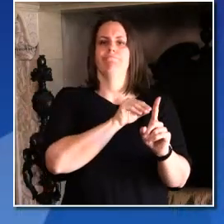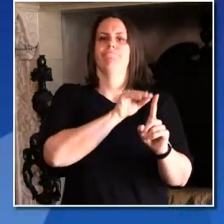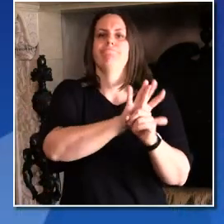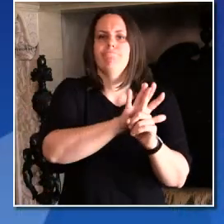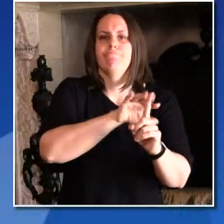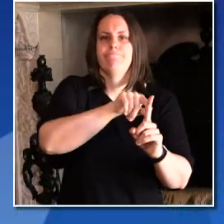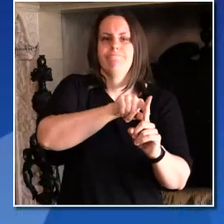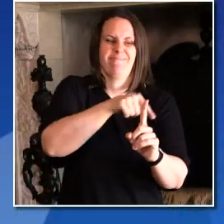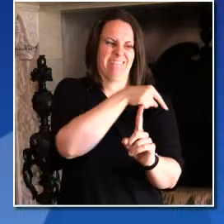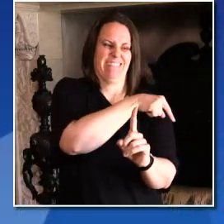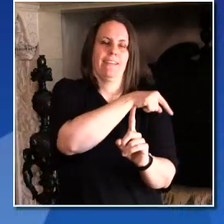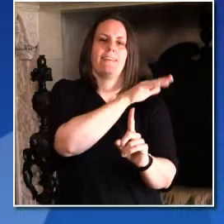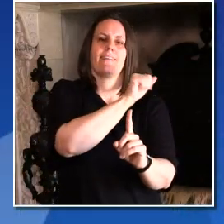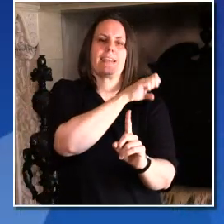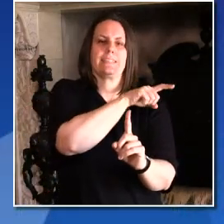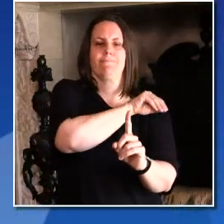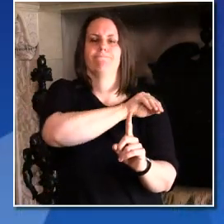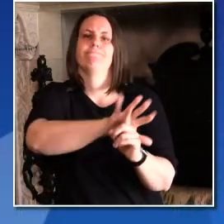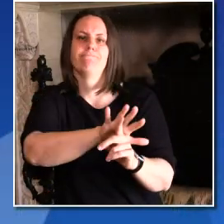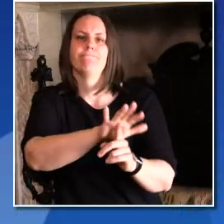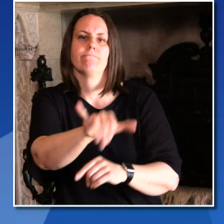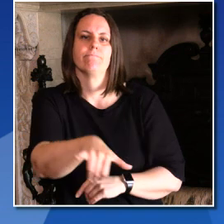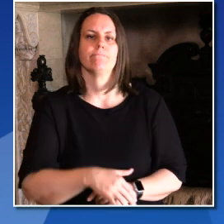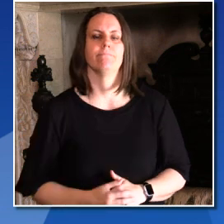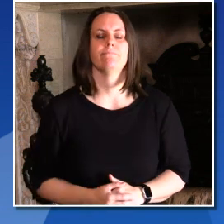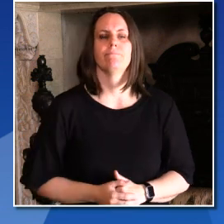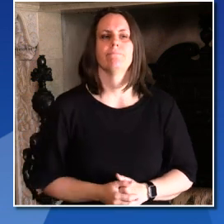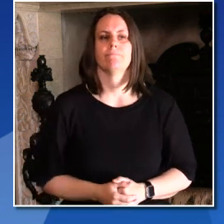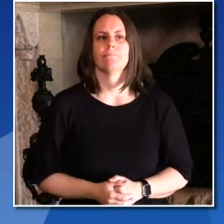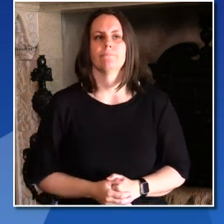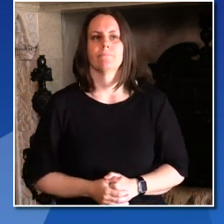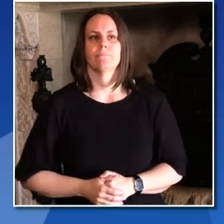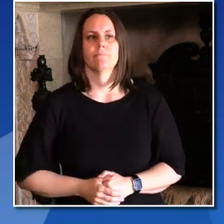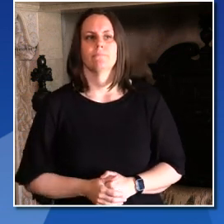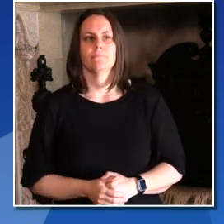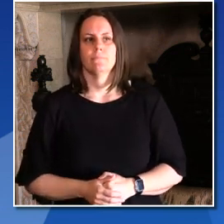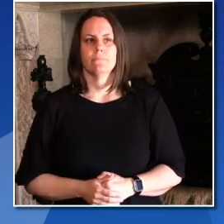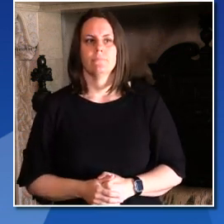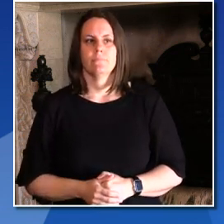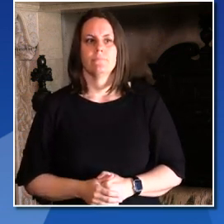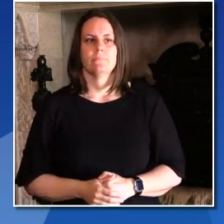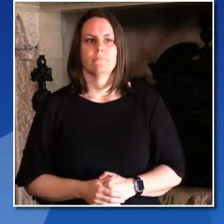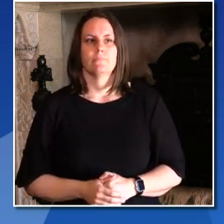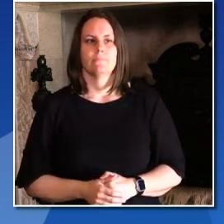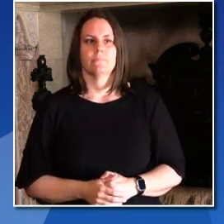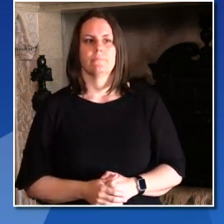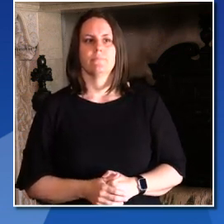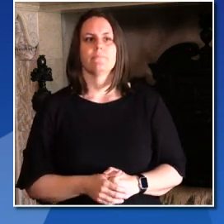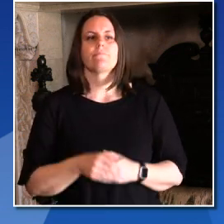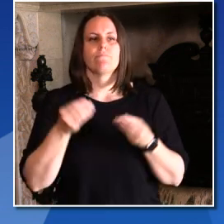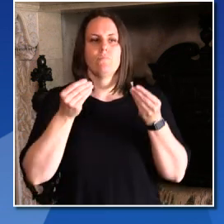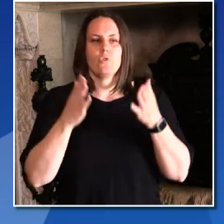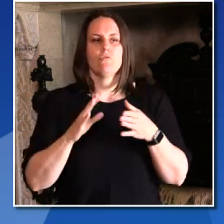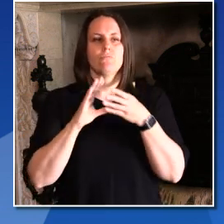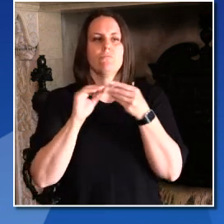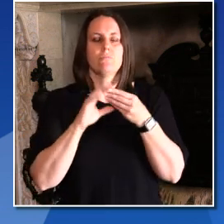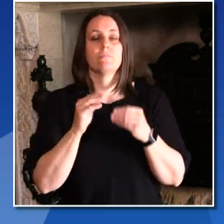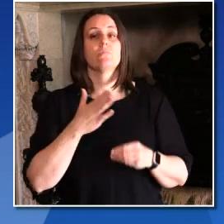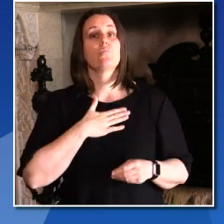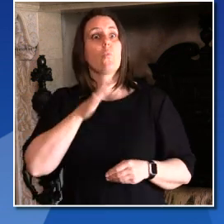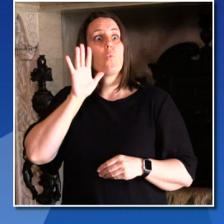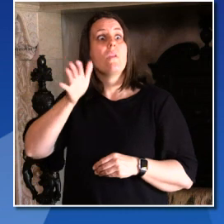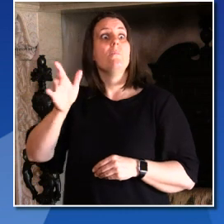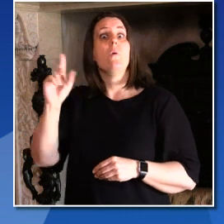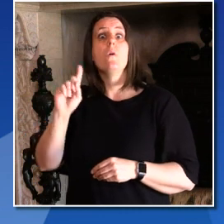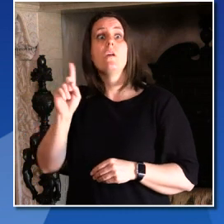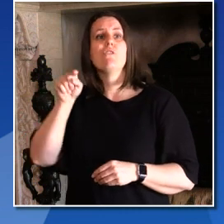wrote in and said, my grandma is in a nursing home. It sounds like there are a lot of outbreaks in nursing homes across the state. Will I get notified if there